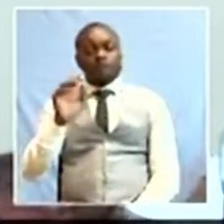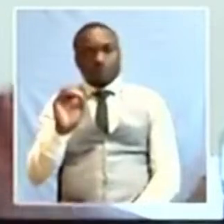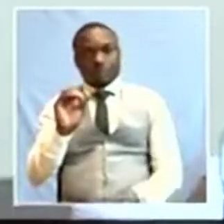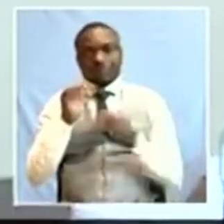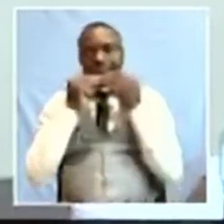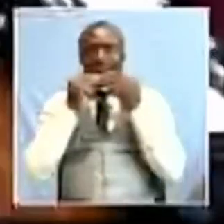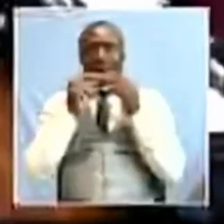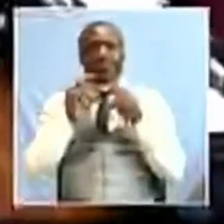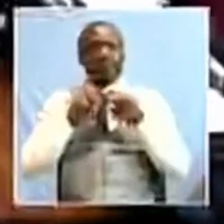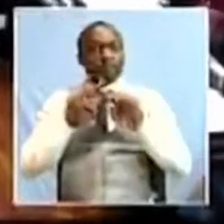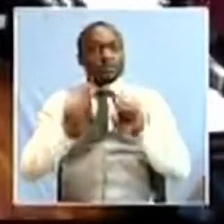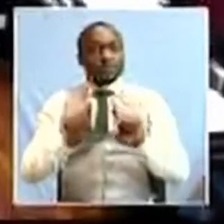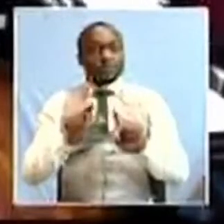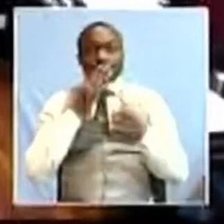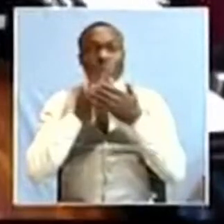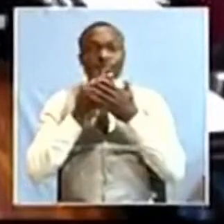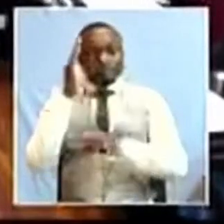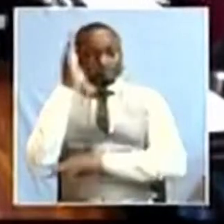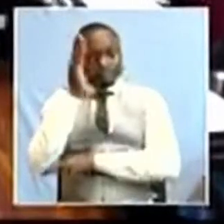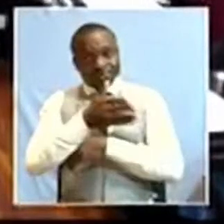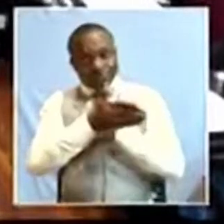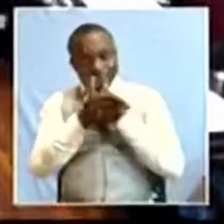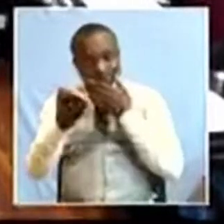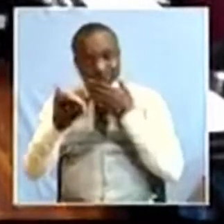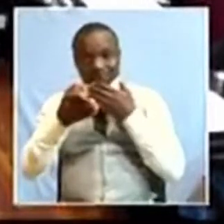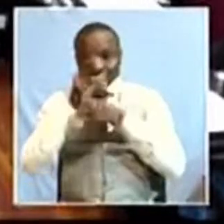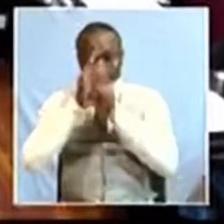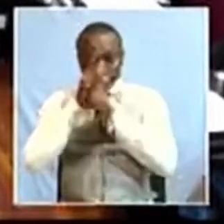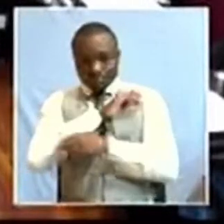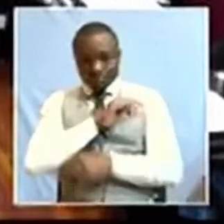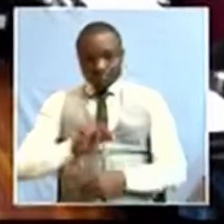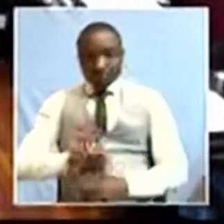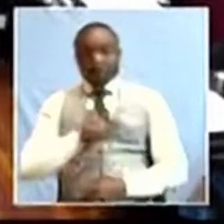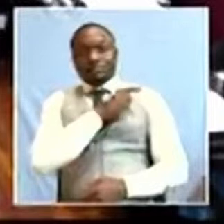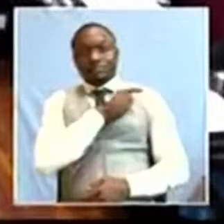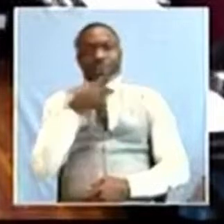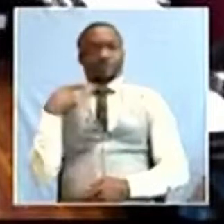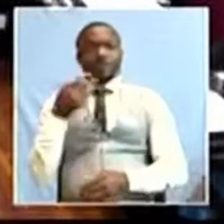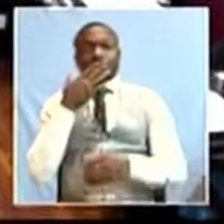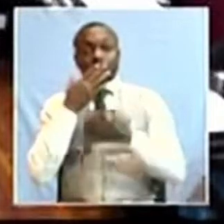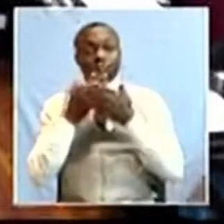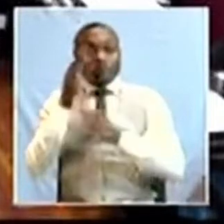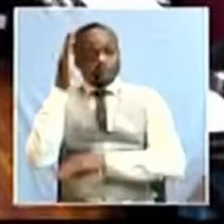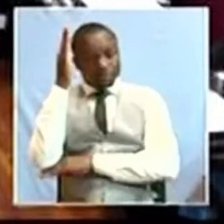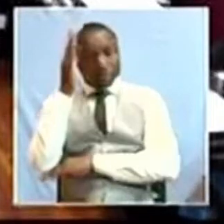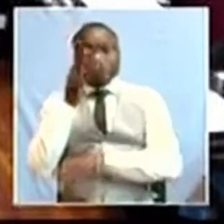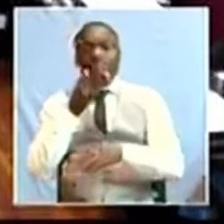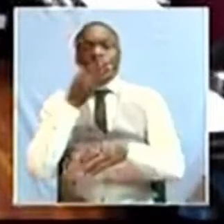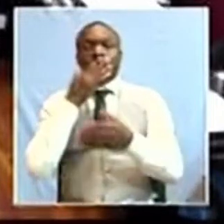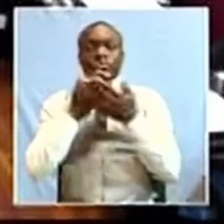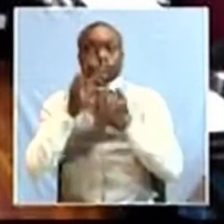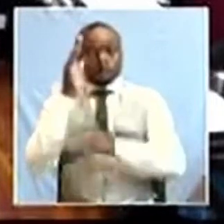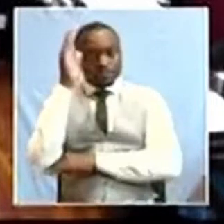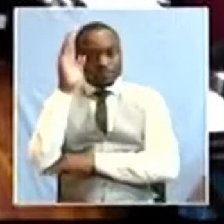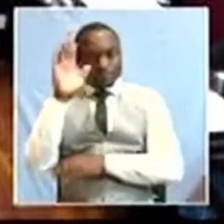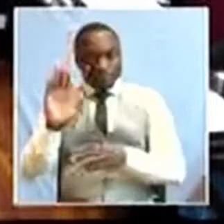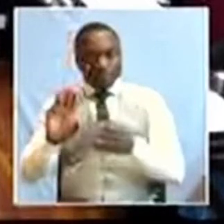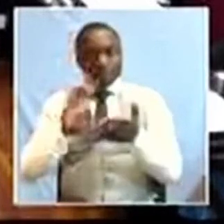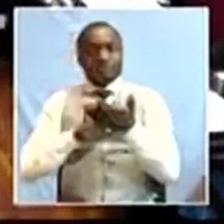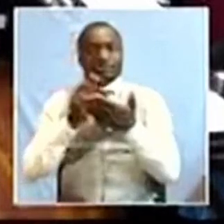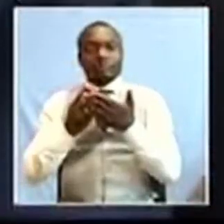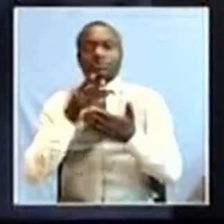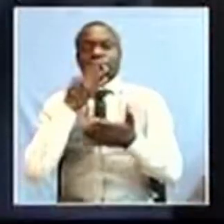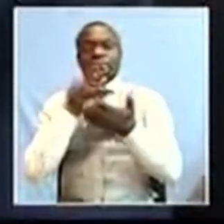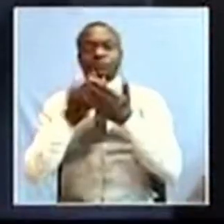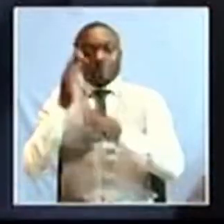Thank you so much, Chair. Good afternoon to you. Afternoon, fellow honorable members of Parliament. Good afternoon, our permanent witnesses. Good